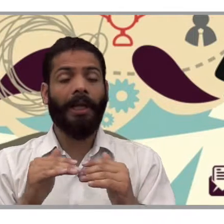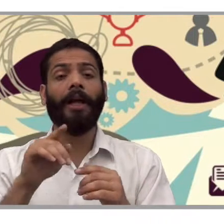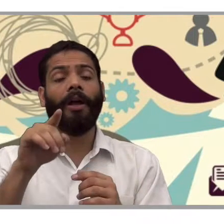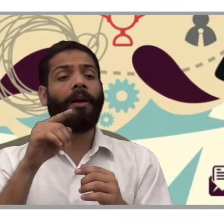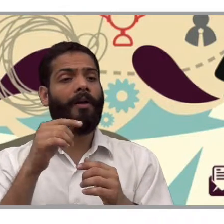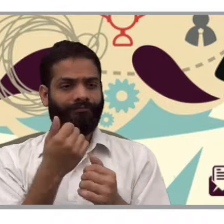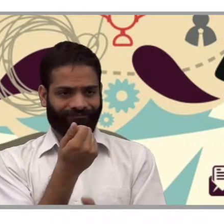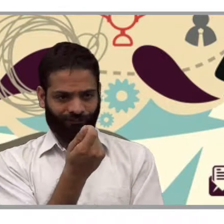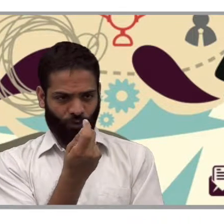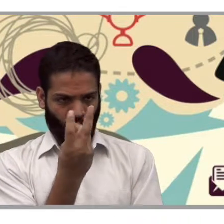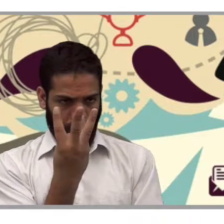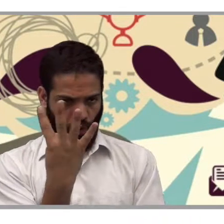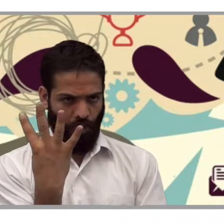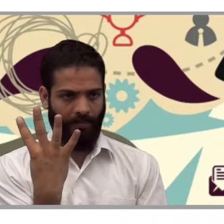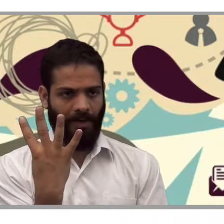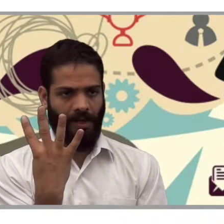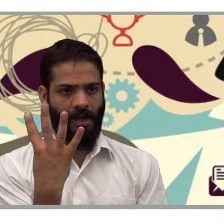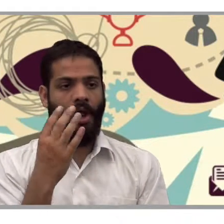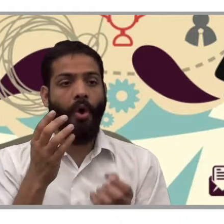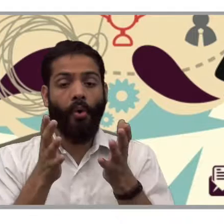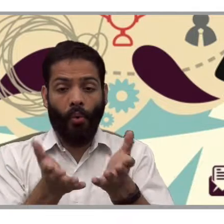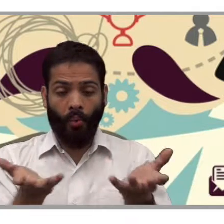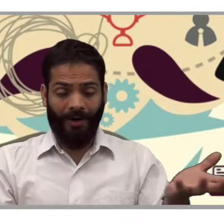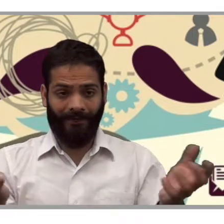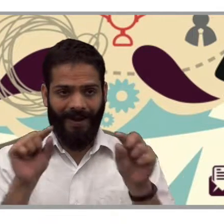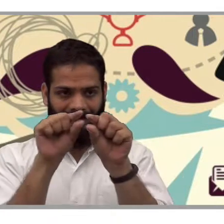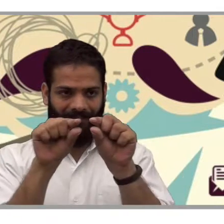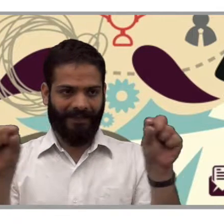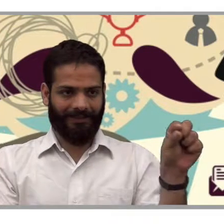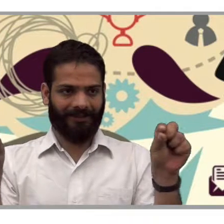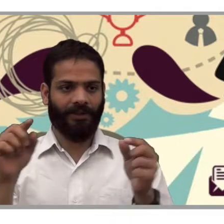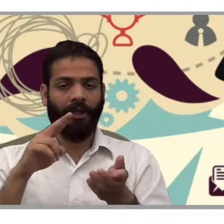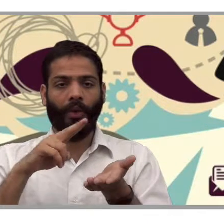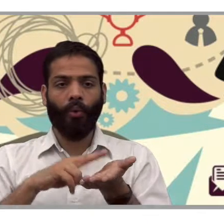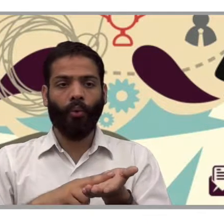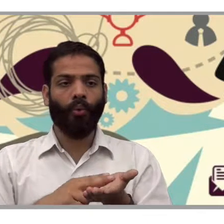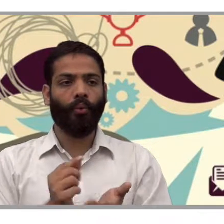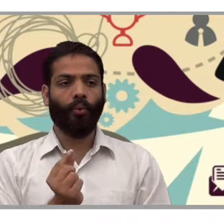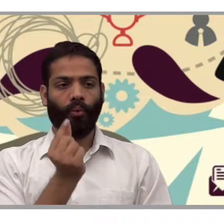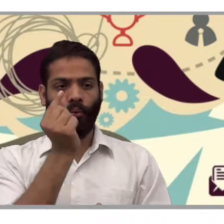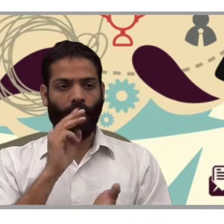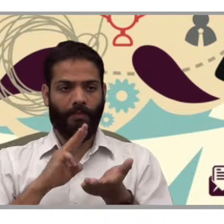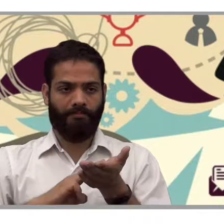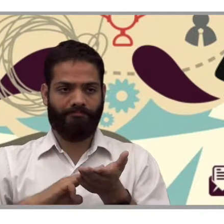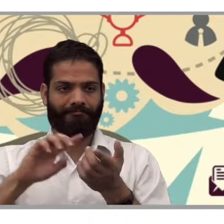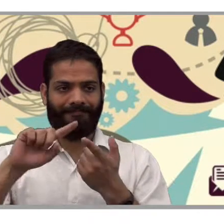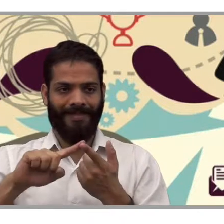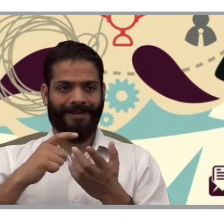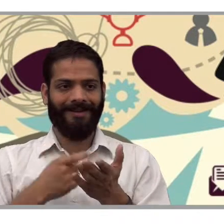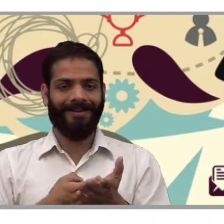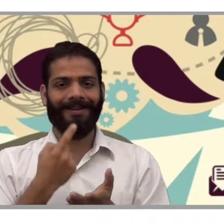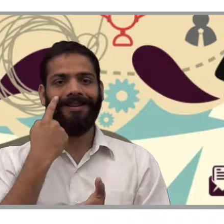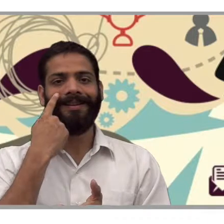signed. But a red book is old, where book, red,